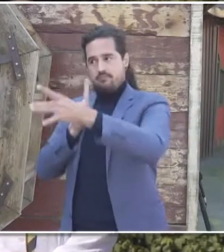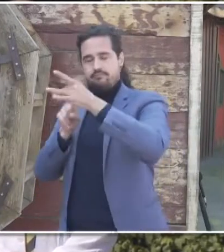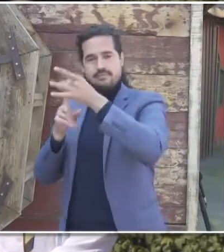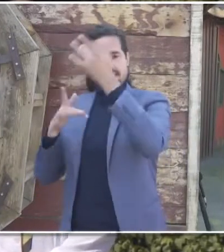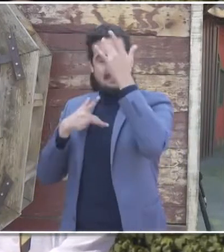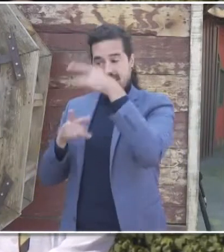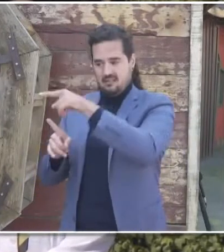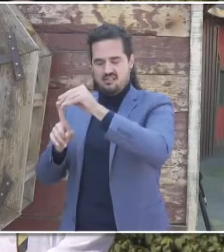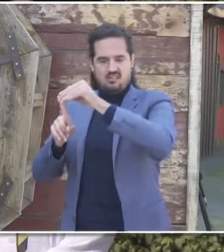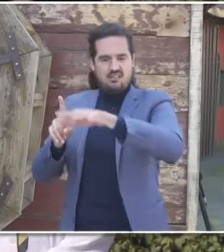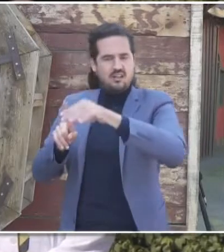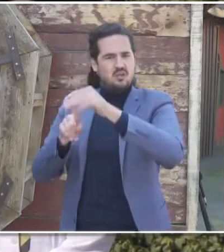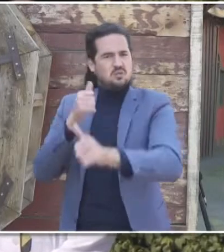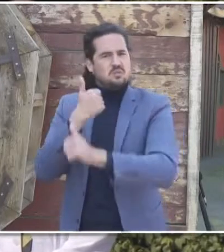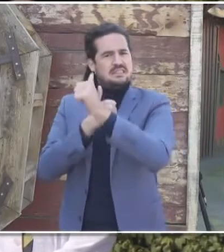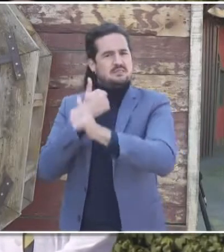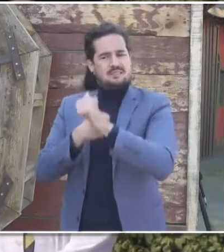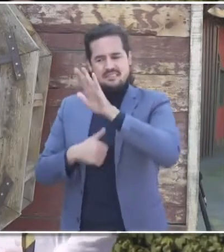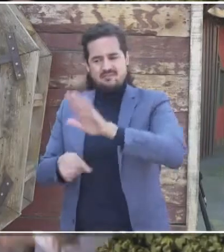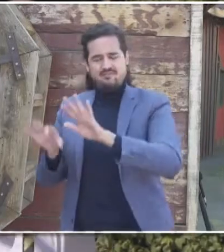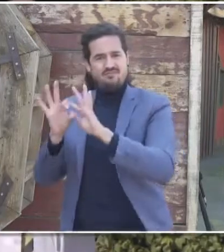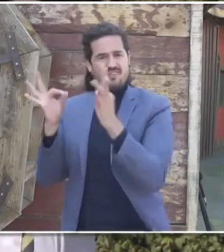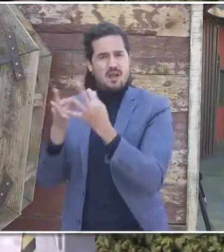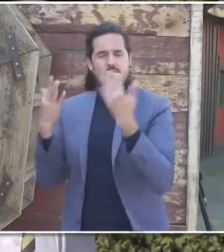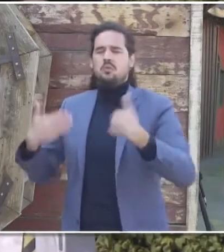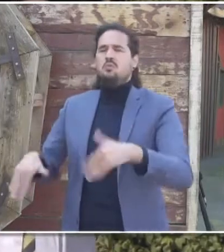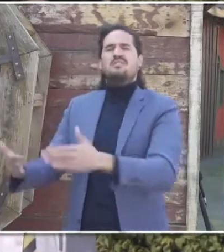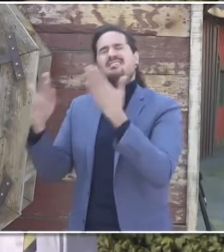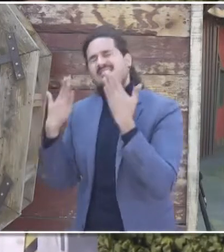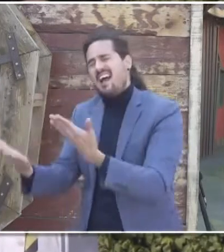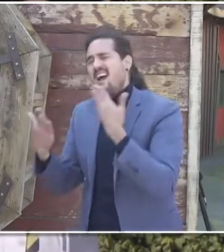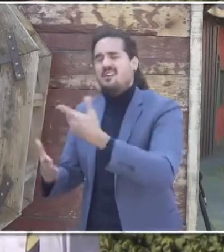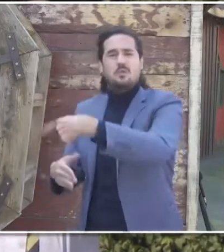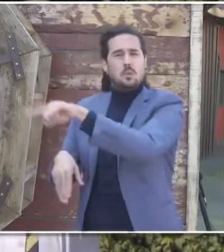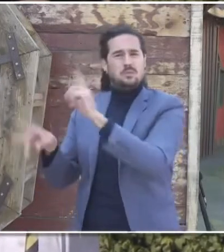County, but throughout the state of California and throughout our nation.